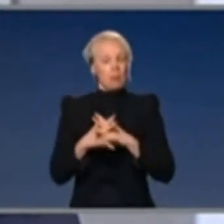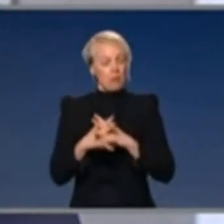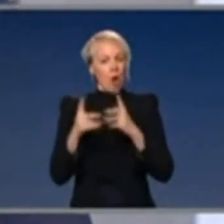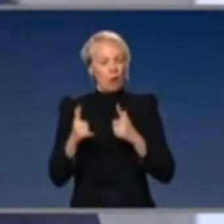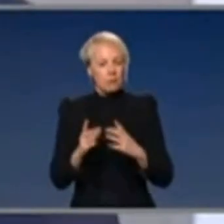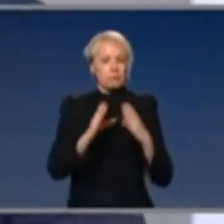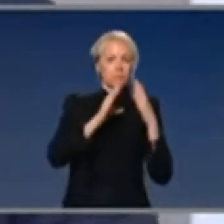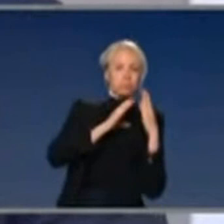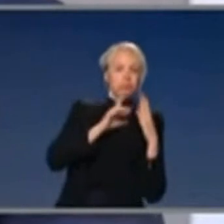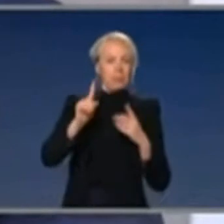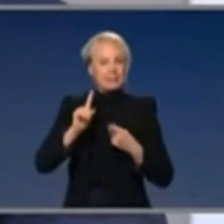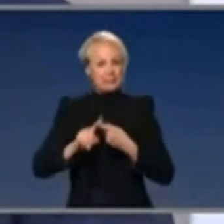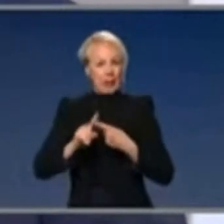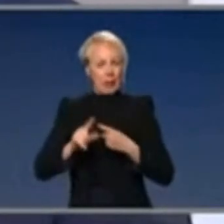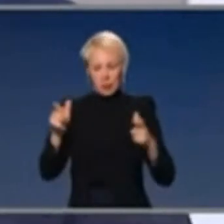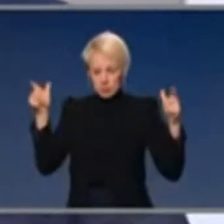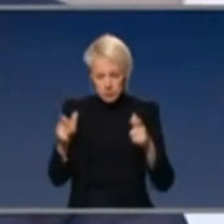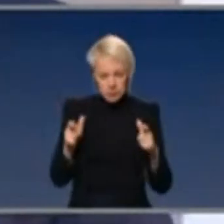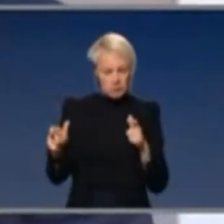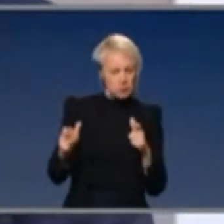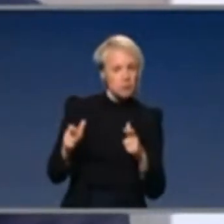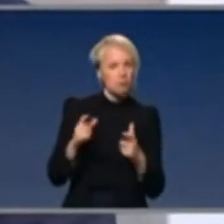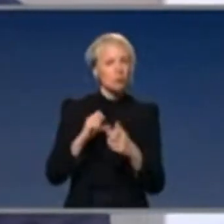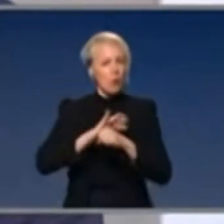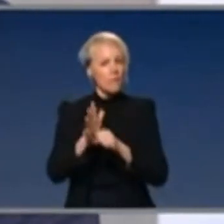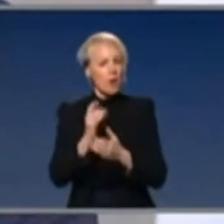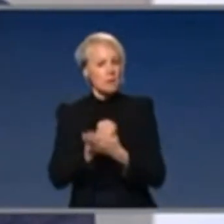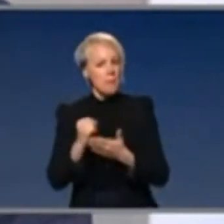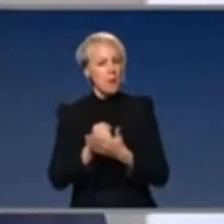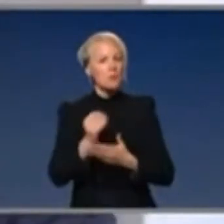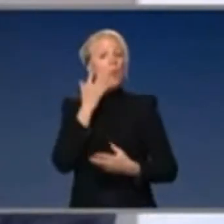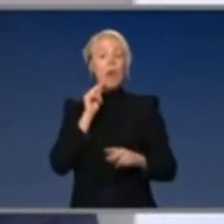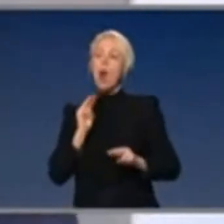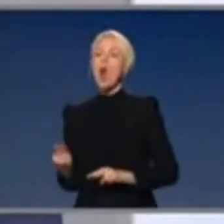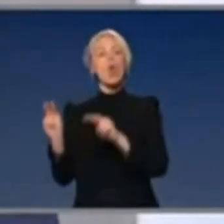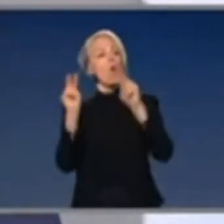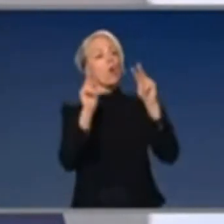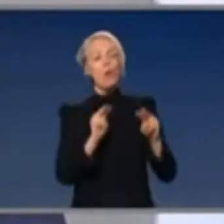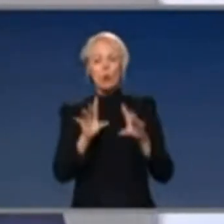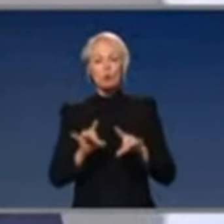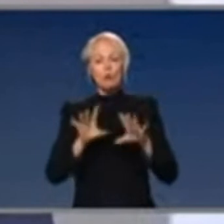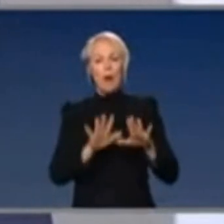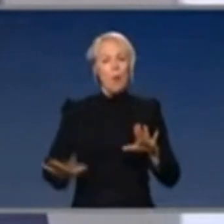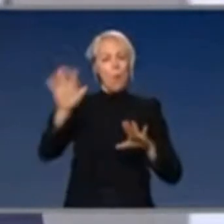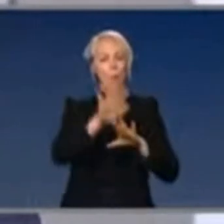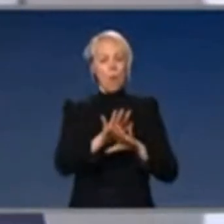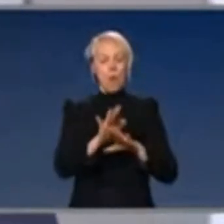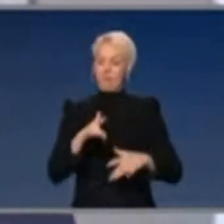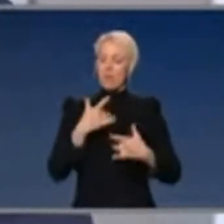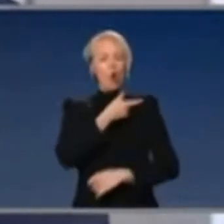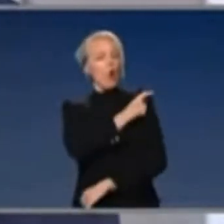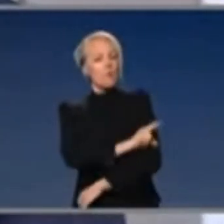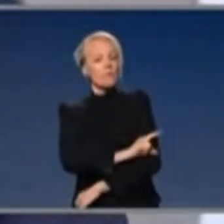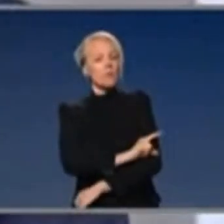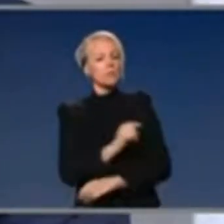South Wales the results in other states do fill me with confidence. I mean, yes, the virus has given